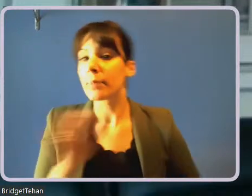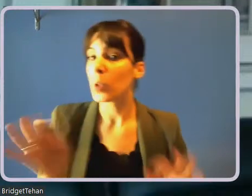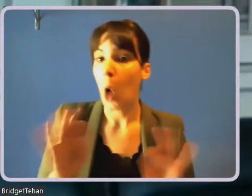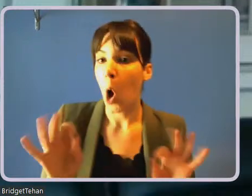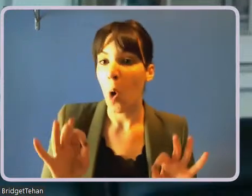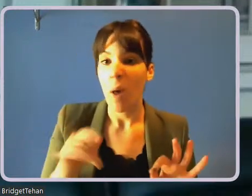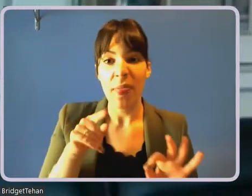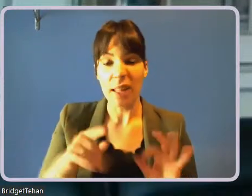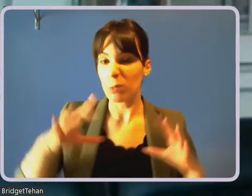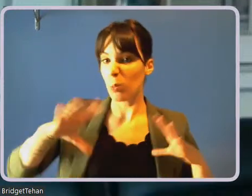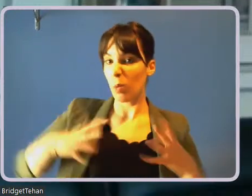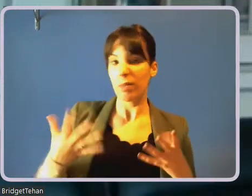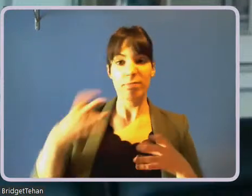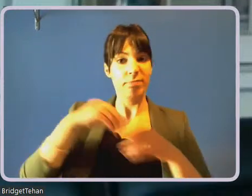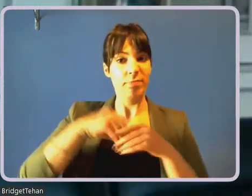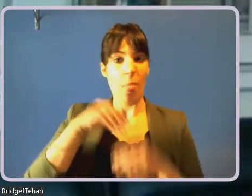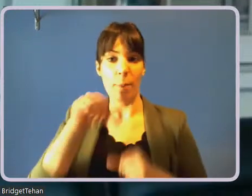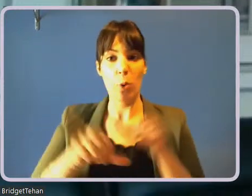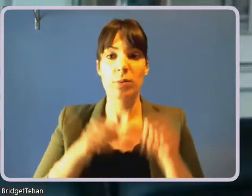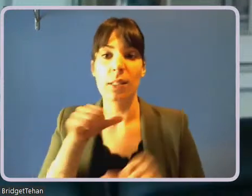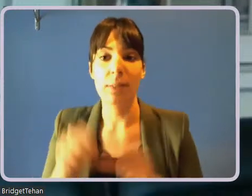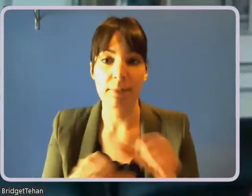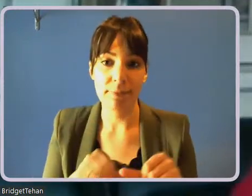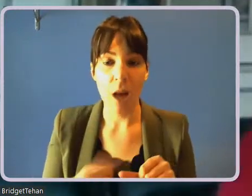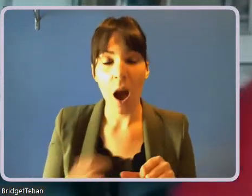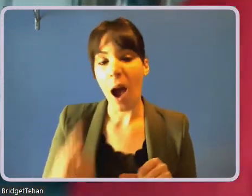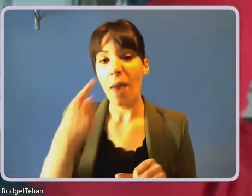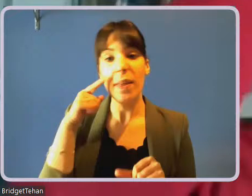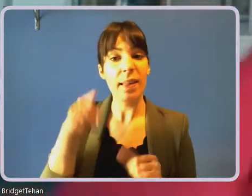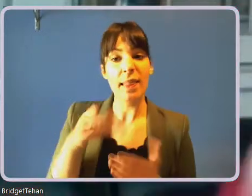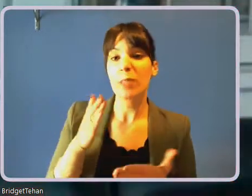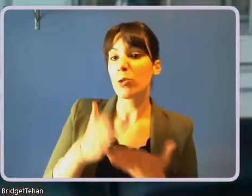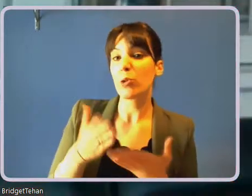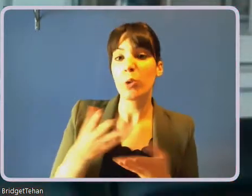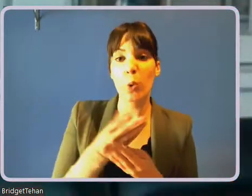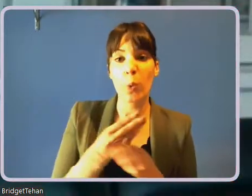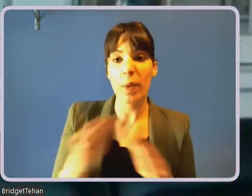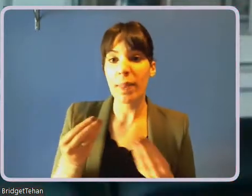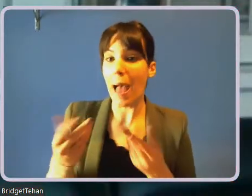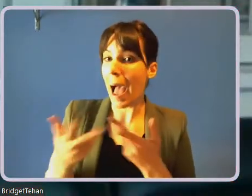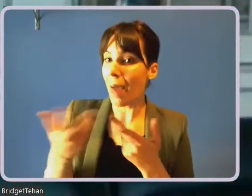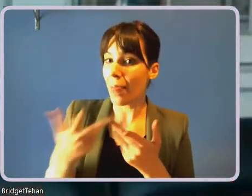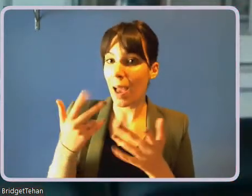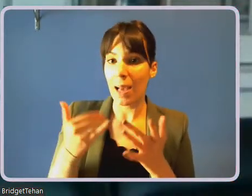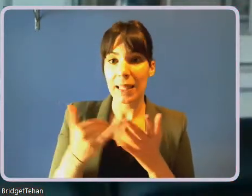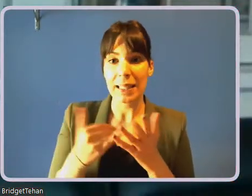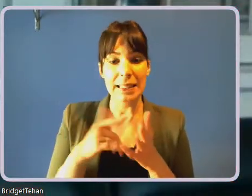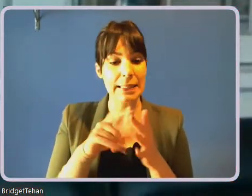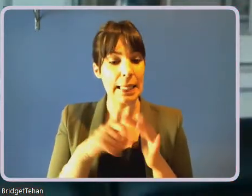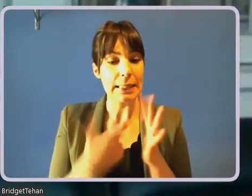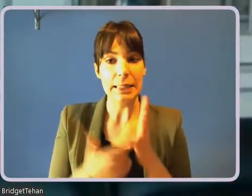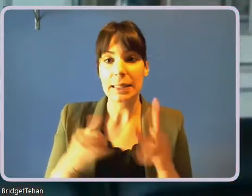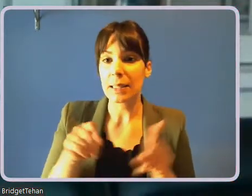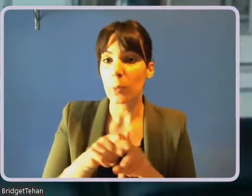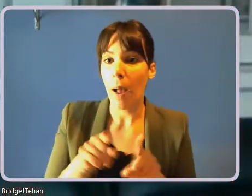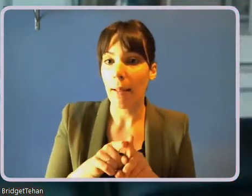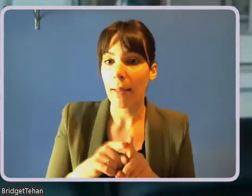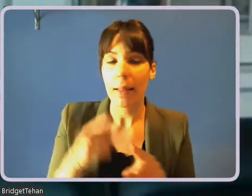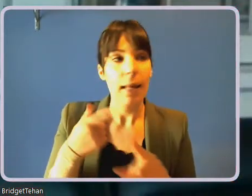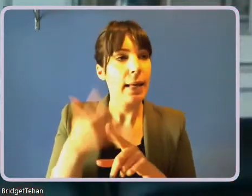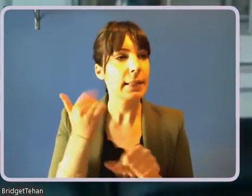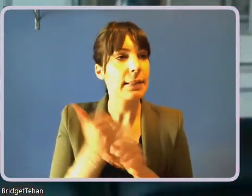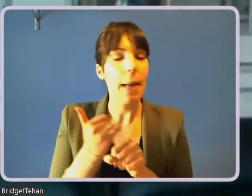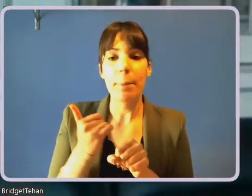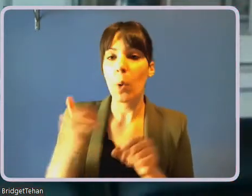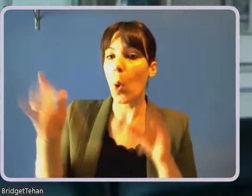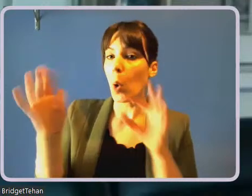true of a number of different sectors within the community sector. So, for example, organisations that support culturally and linguistically